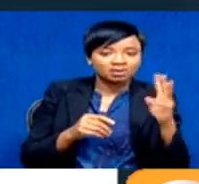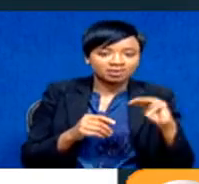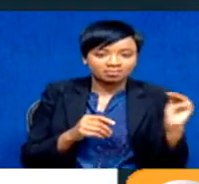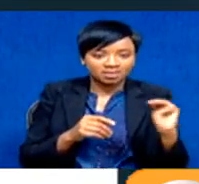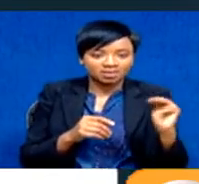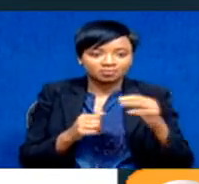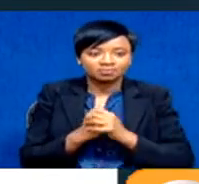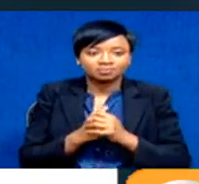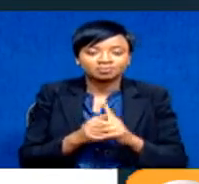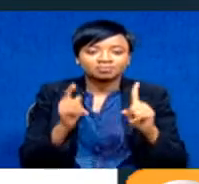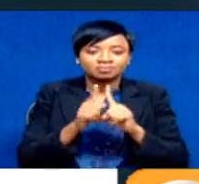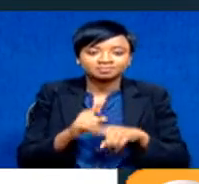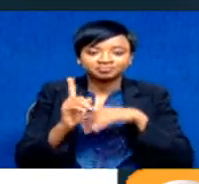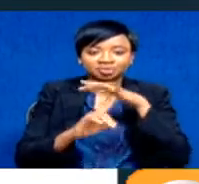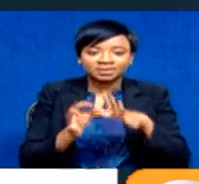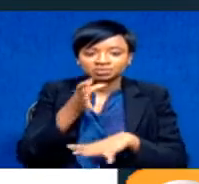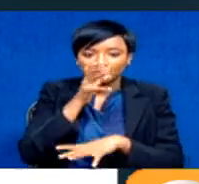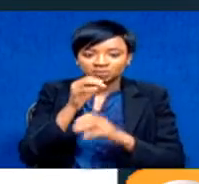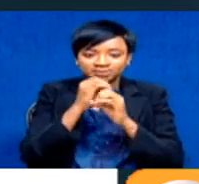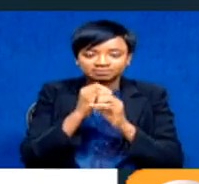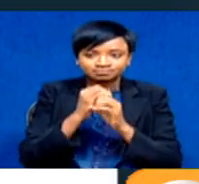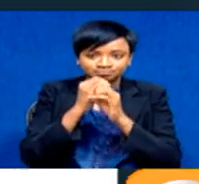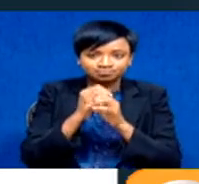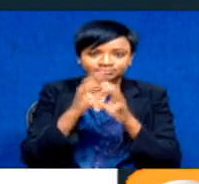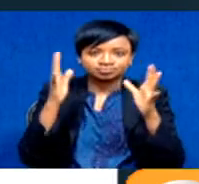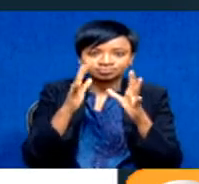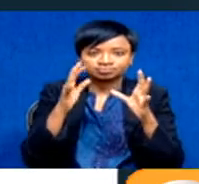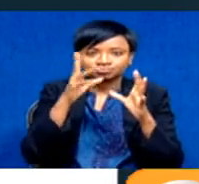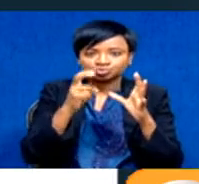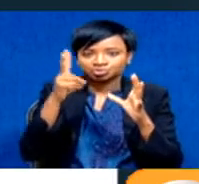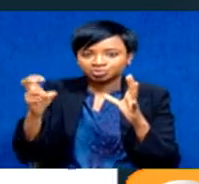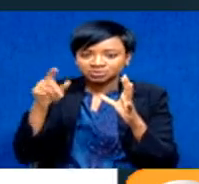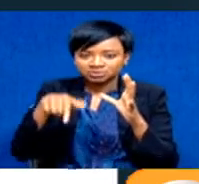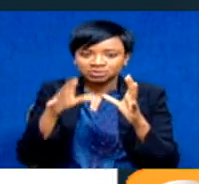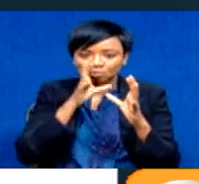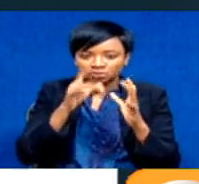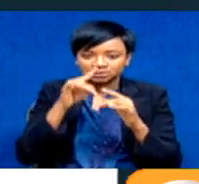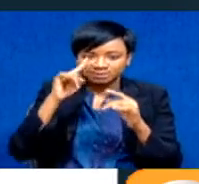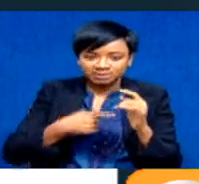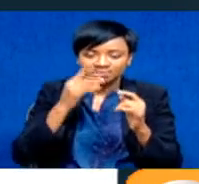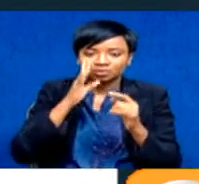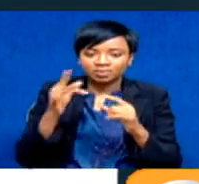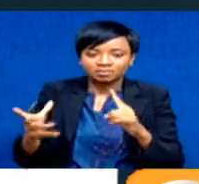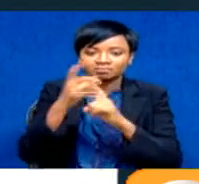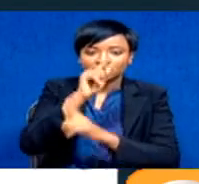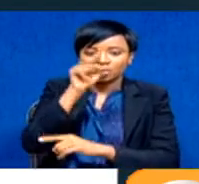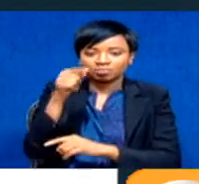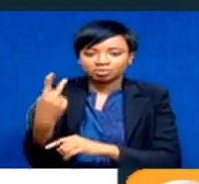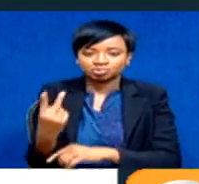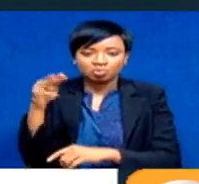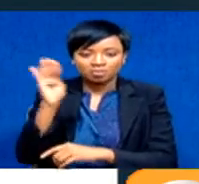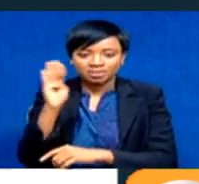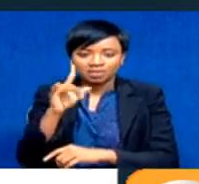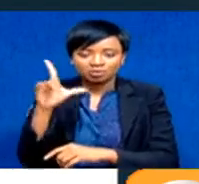million. The Ministry of Water projected that by 2020, Nairobi's water demand would hit 1.2